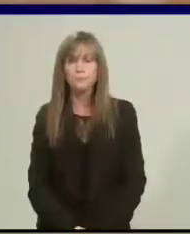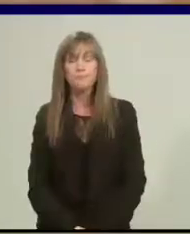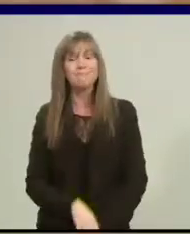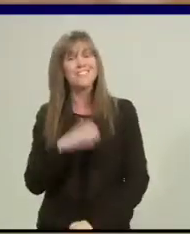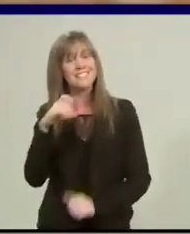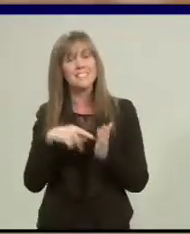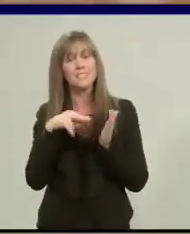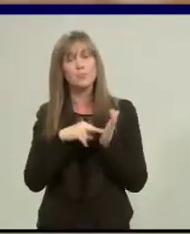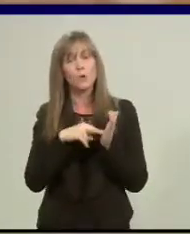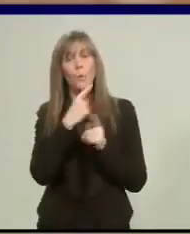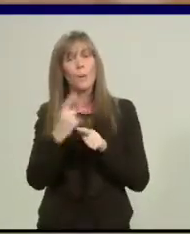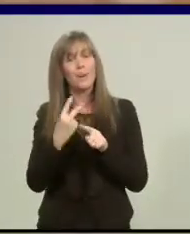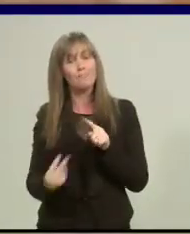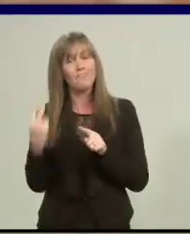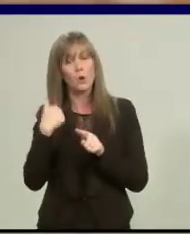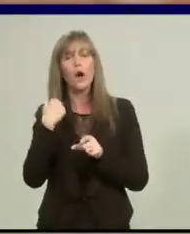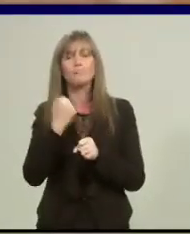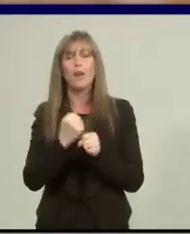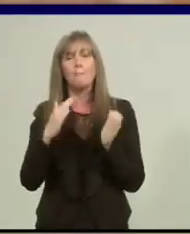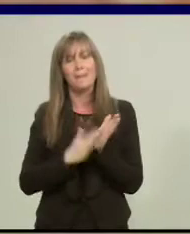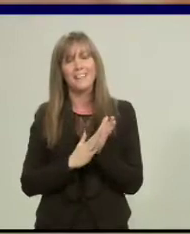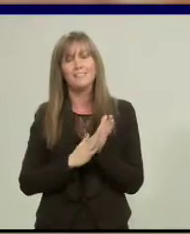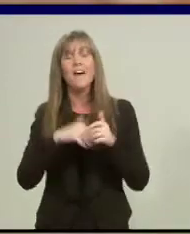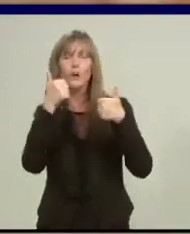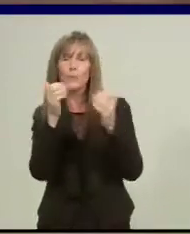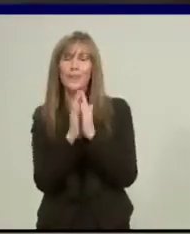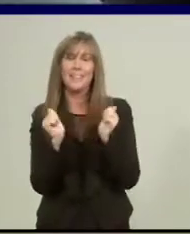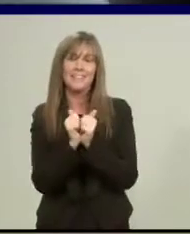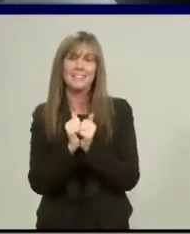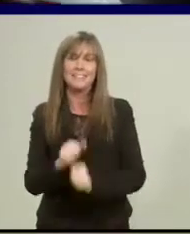That's CTV News Week in Review. I'm Grant Mangan. Have a great weekend.